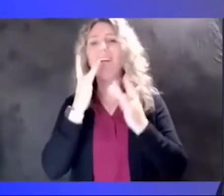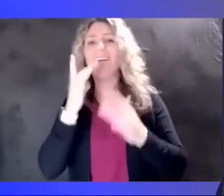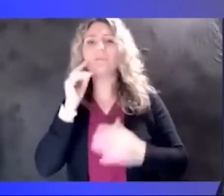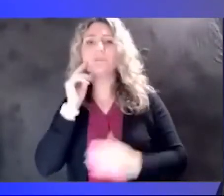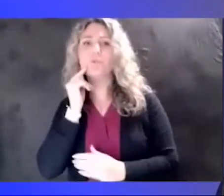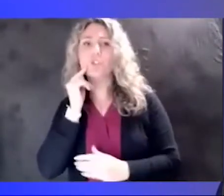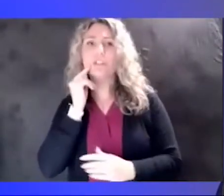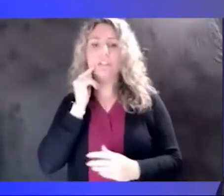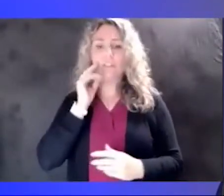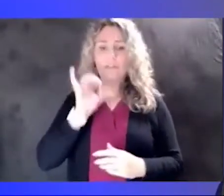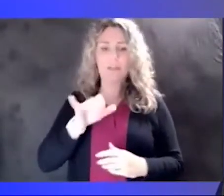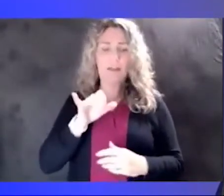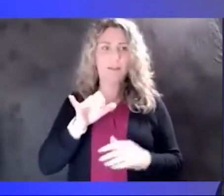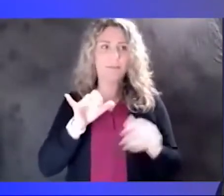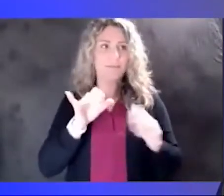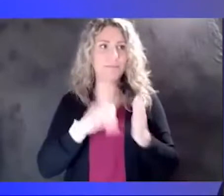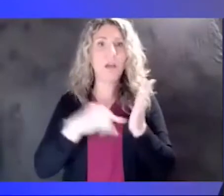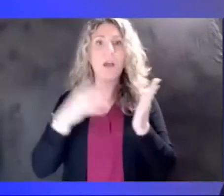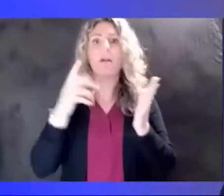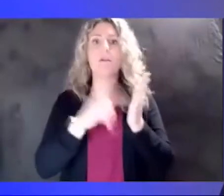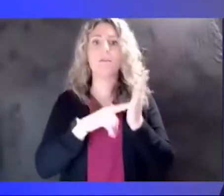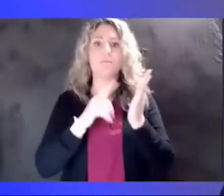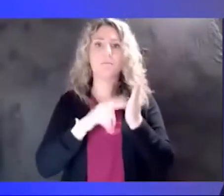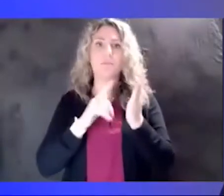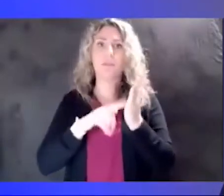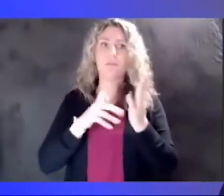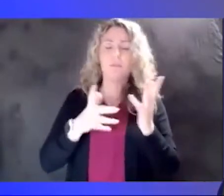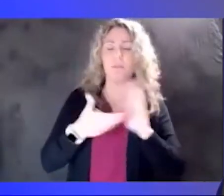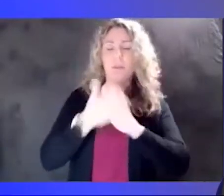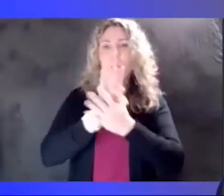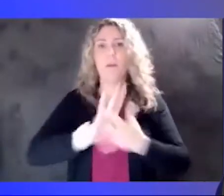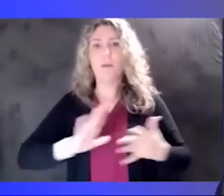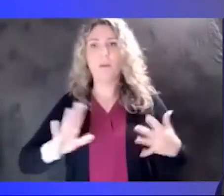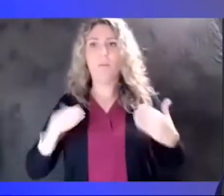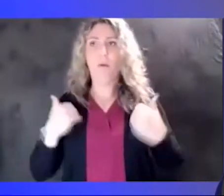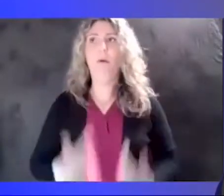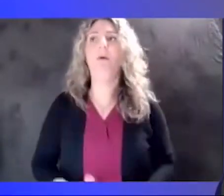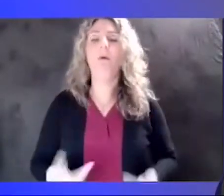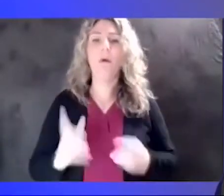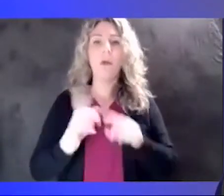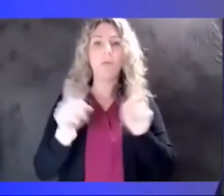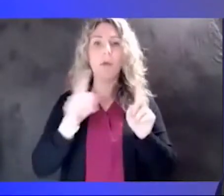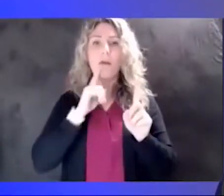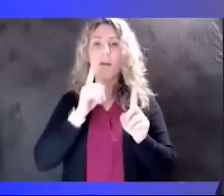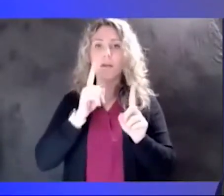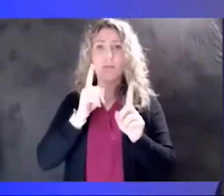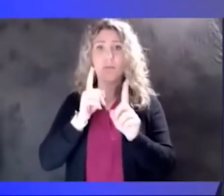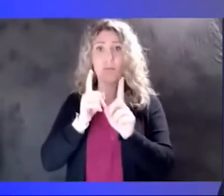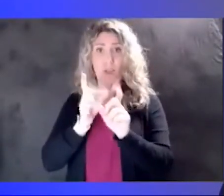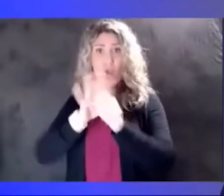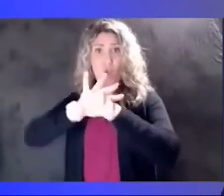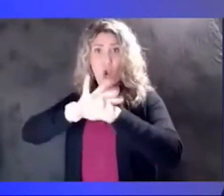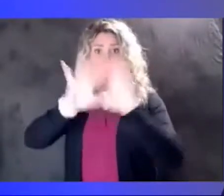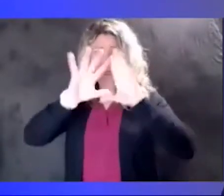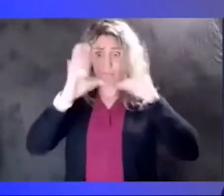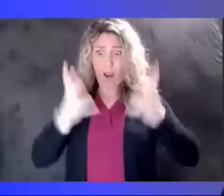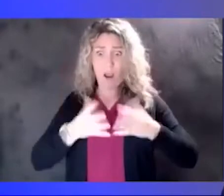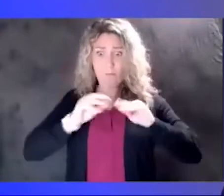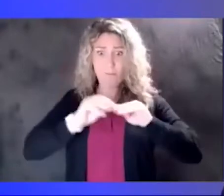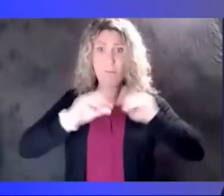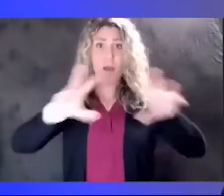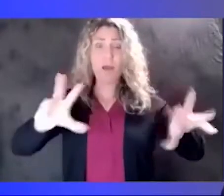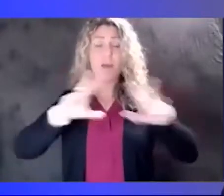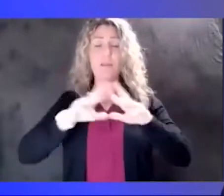can sometimes send us over that deep end. But definitely a pandemic has changed a lot